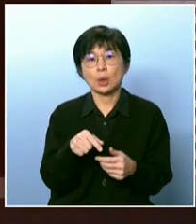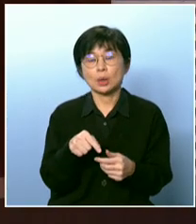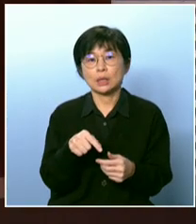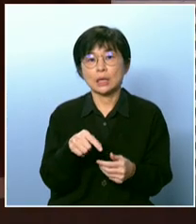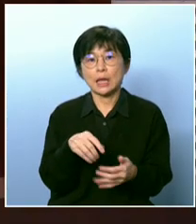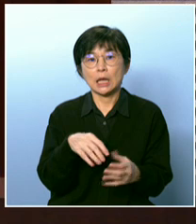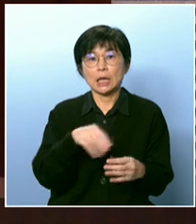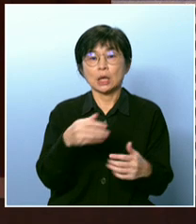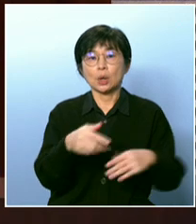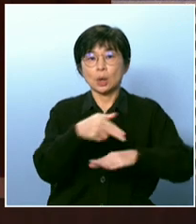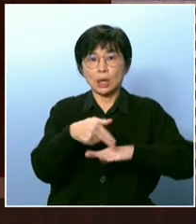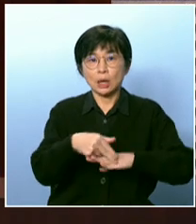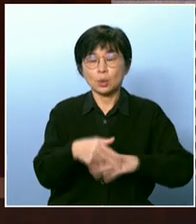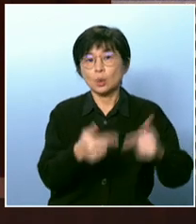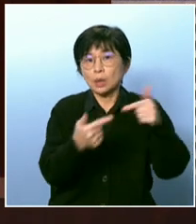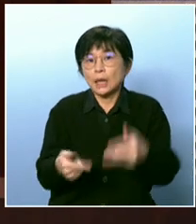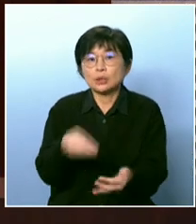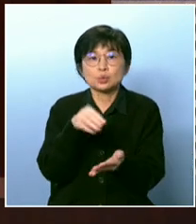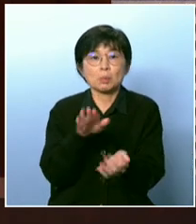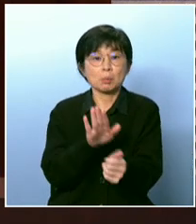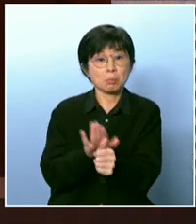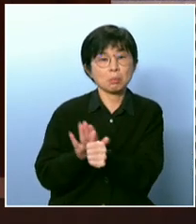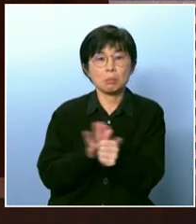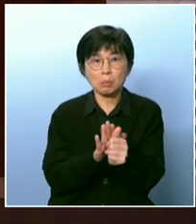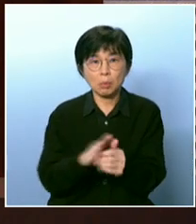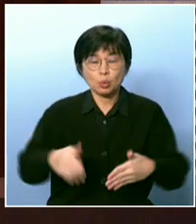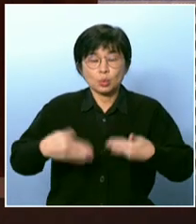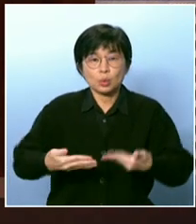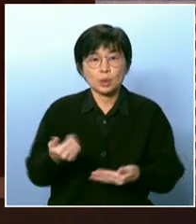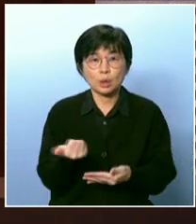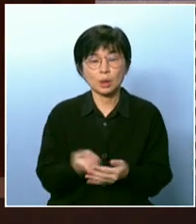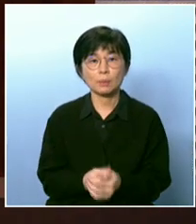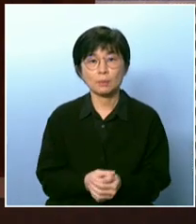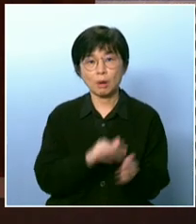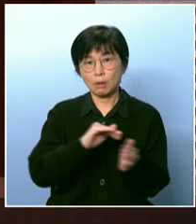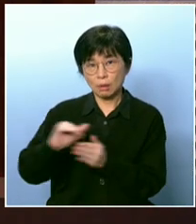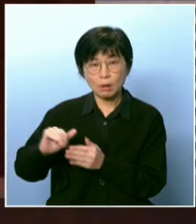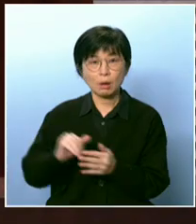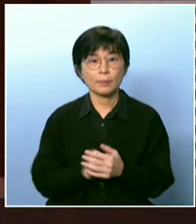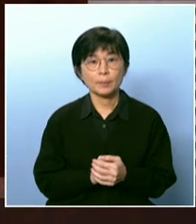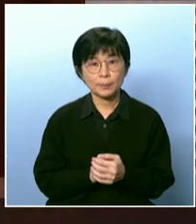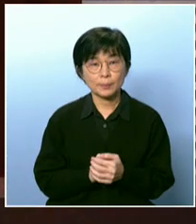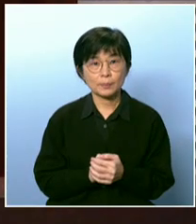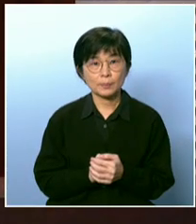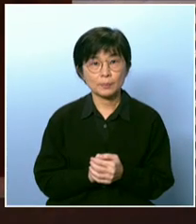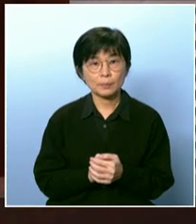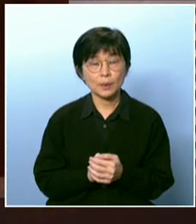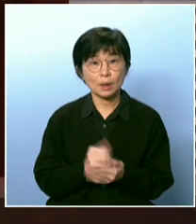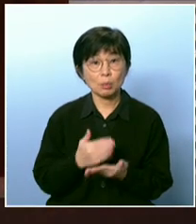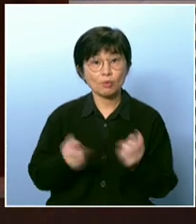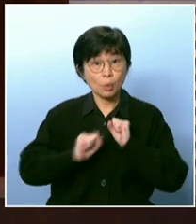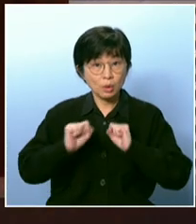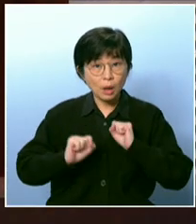We do also ask operators to try to retain mentors as much as possible to